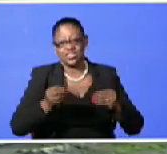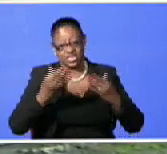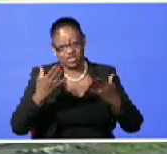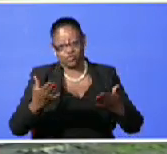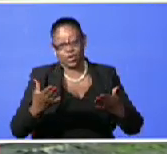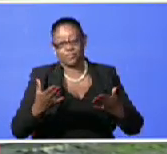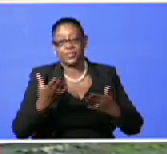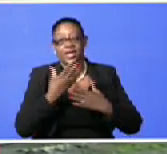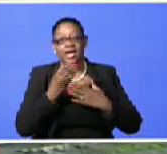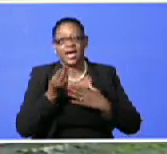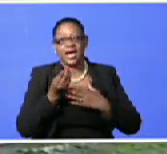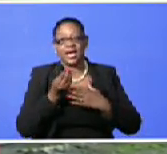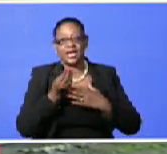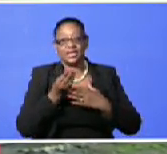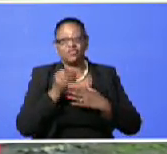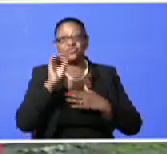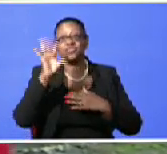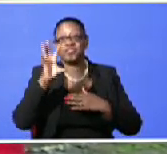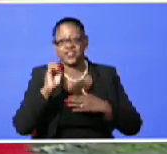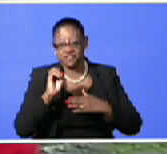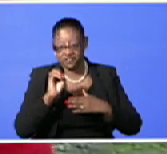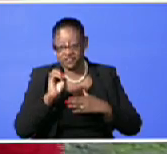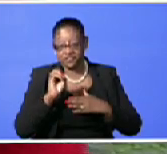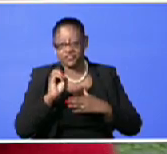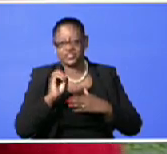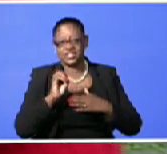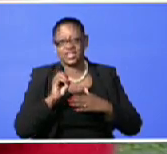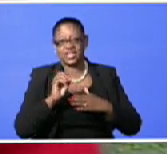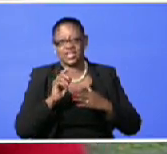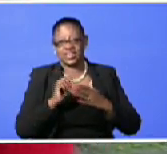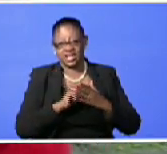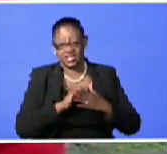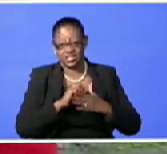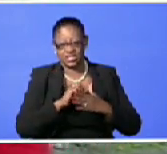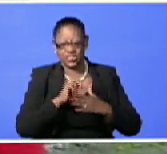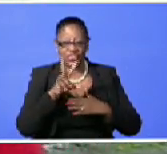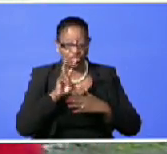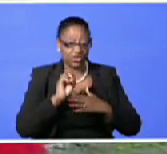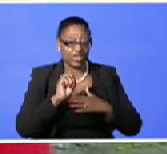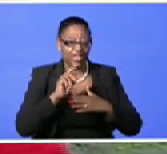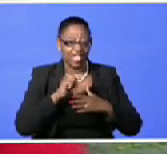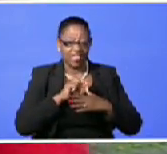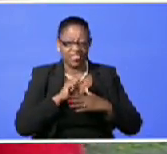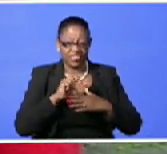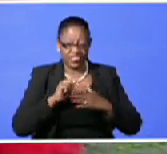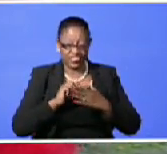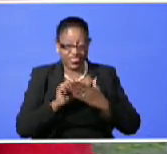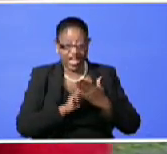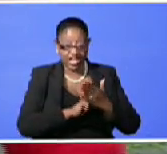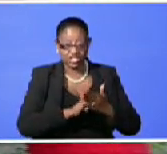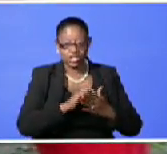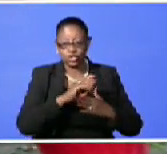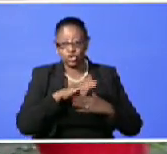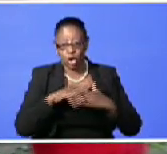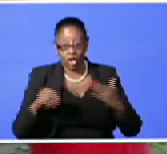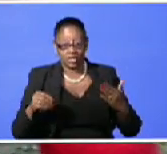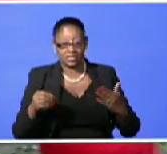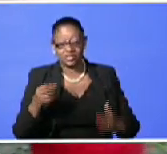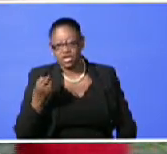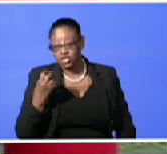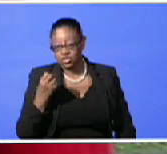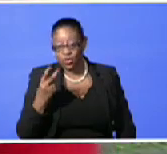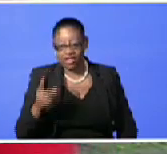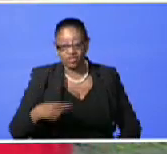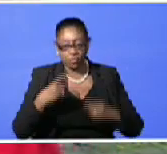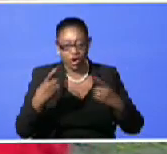actually ended up to $50,000 giveaway. Over $30,000 in academic bursaries, $12,000